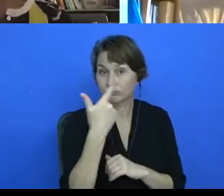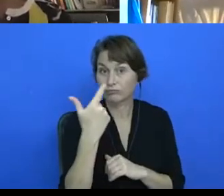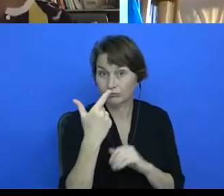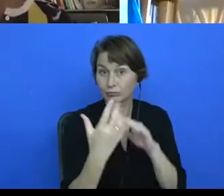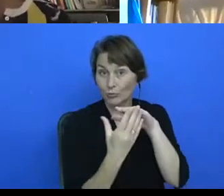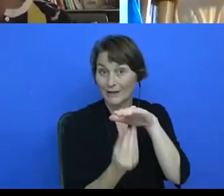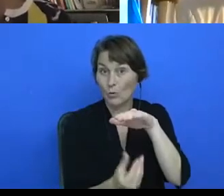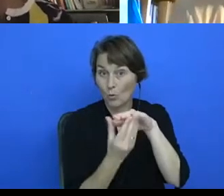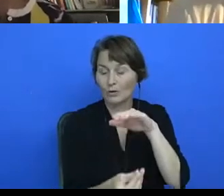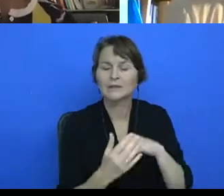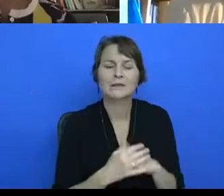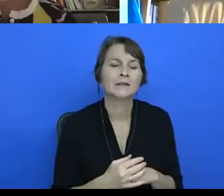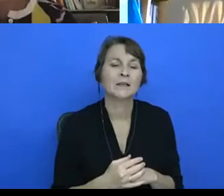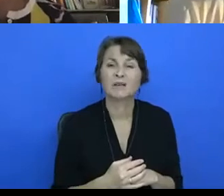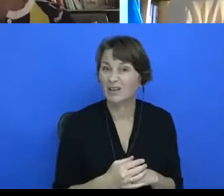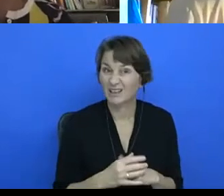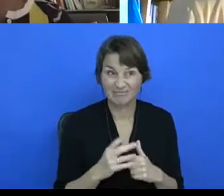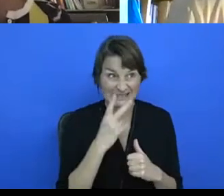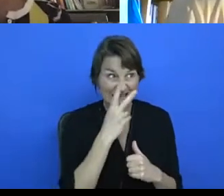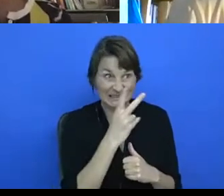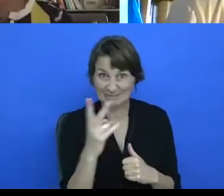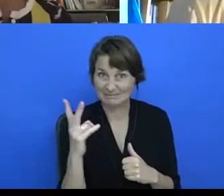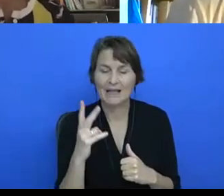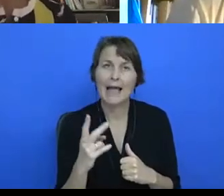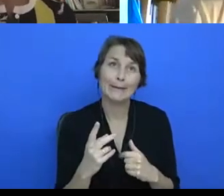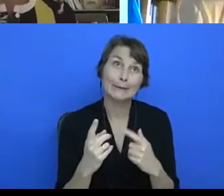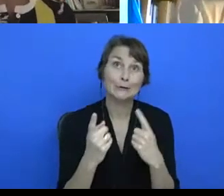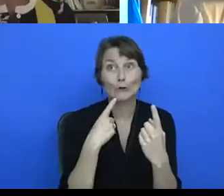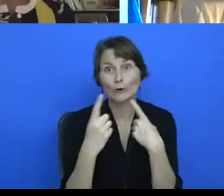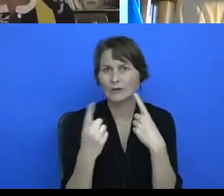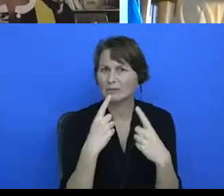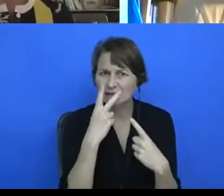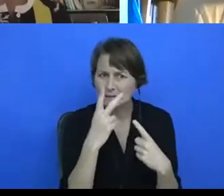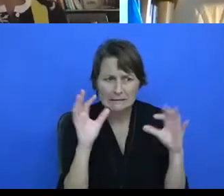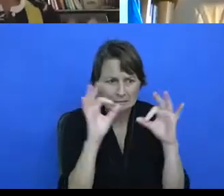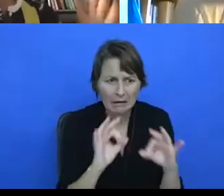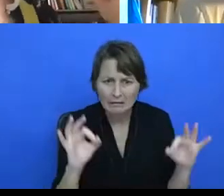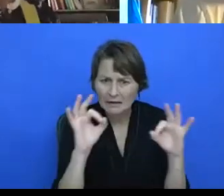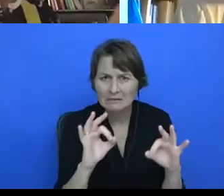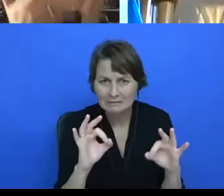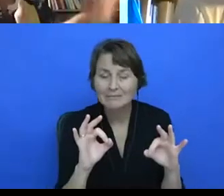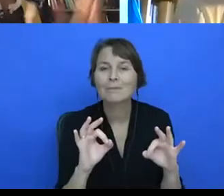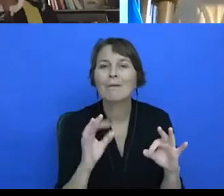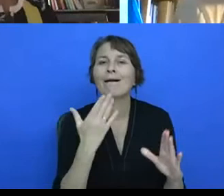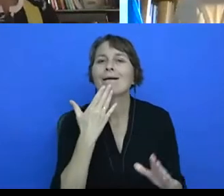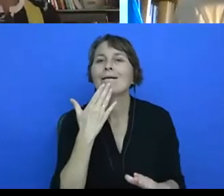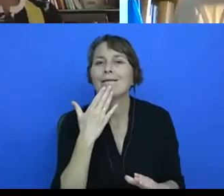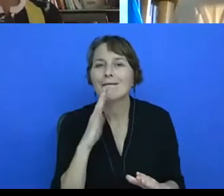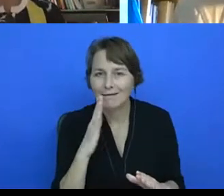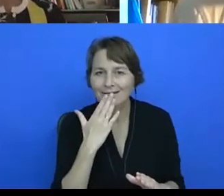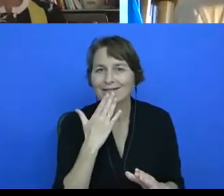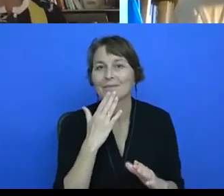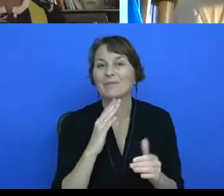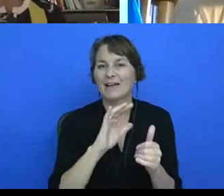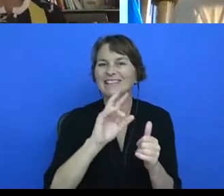and talking, and I didn't see that something was happening. But luckily enough, we had a second backup